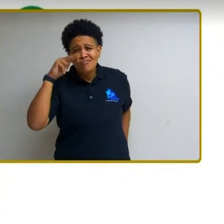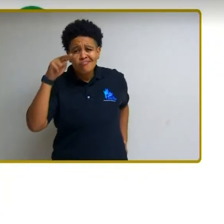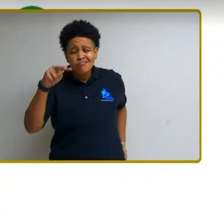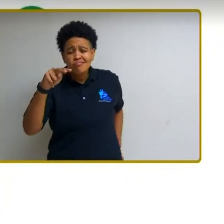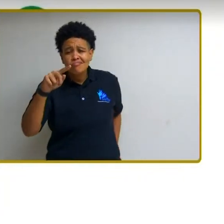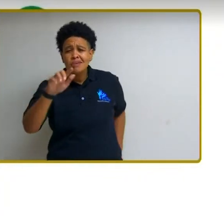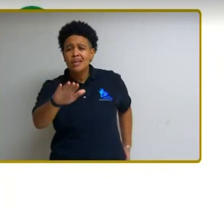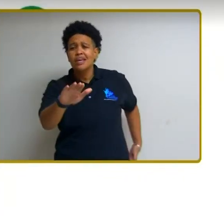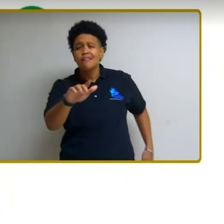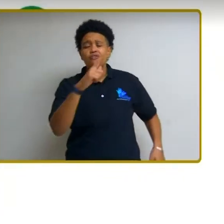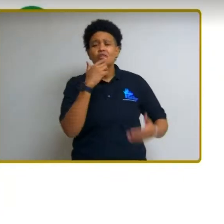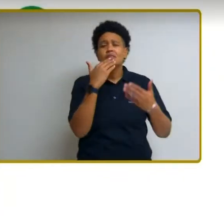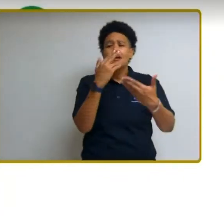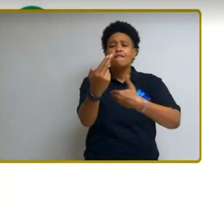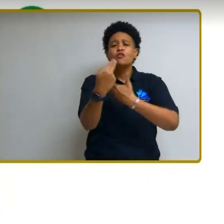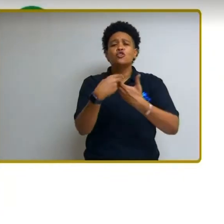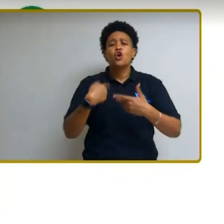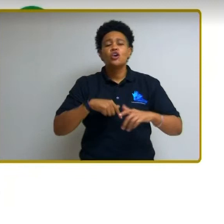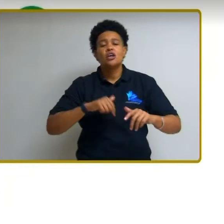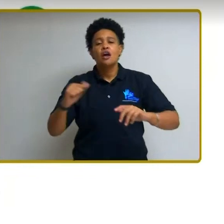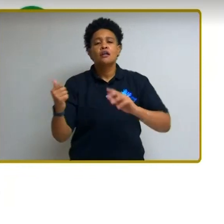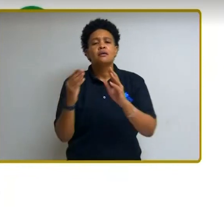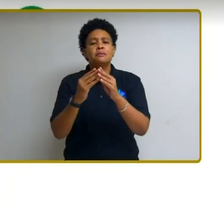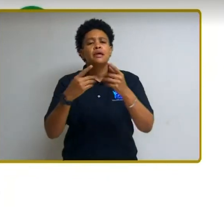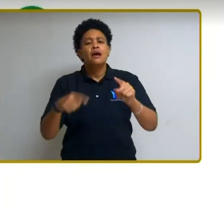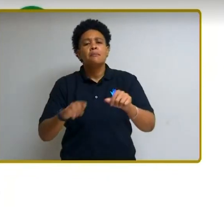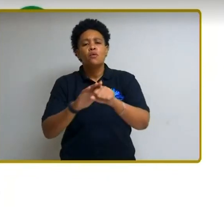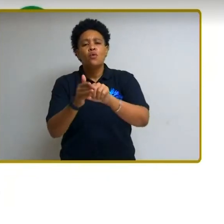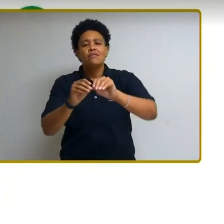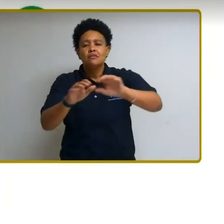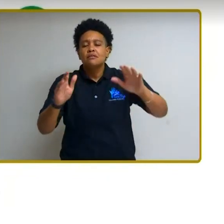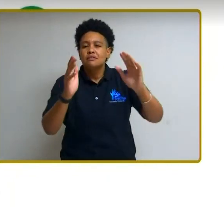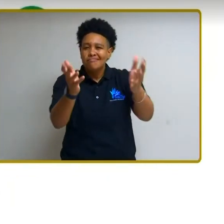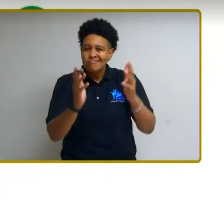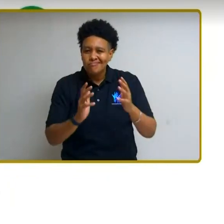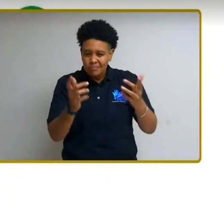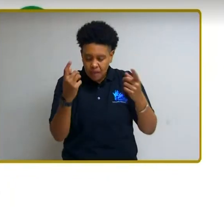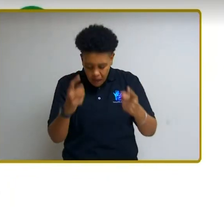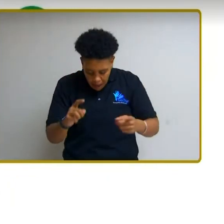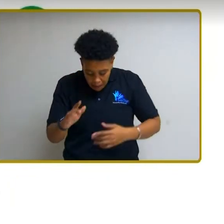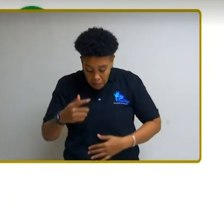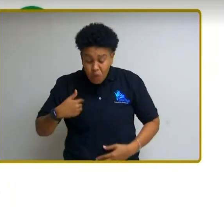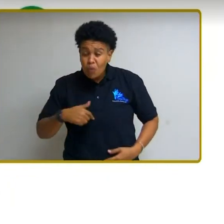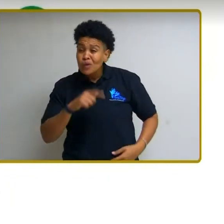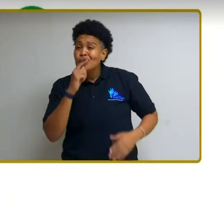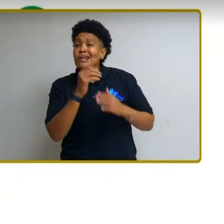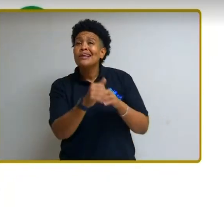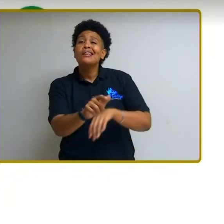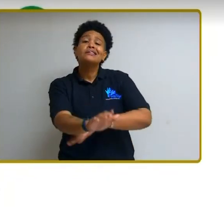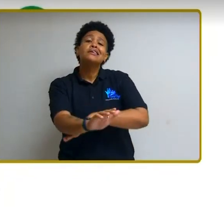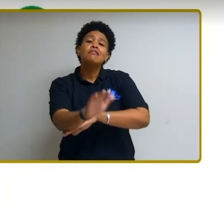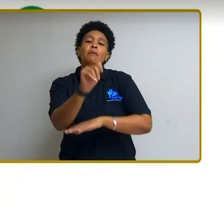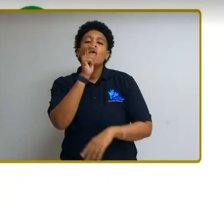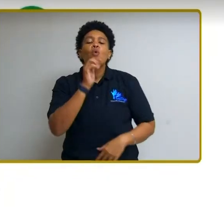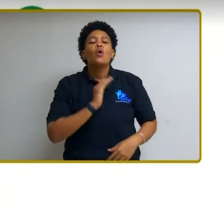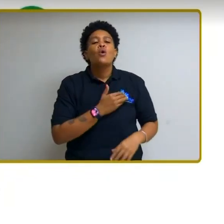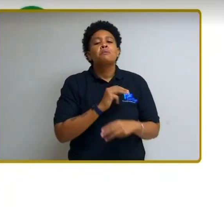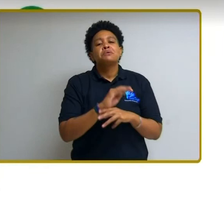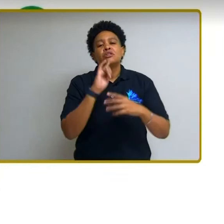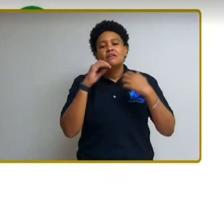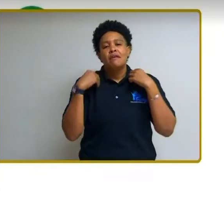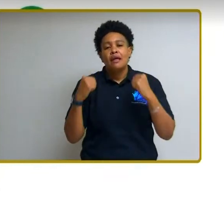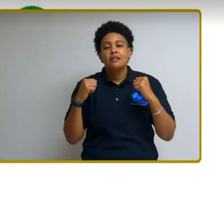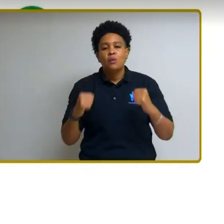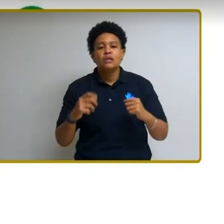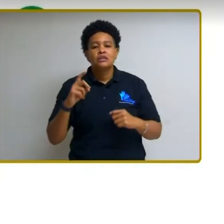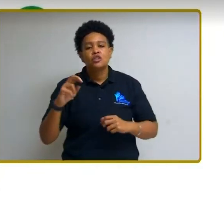Thank you for joining us for another in our series of COVID-19 conversations. We are led this evening by our Minister of Health and